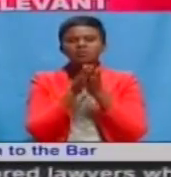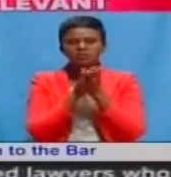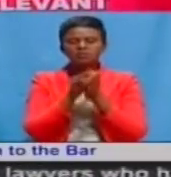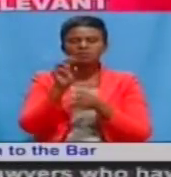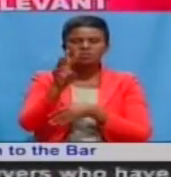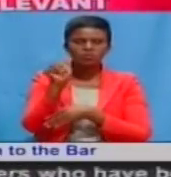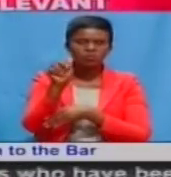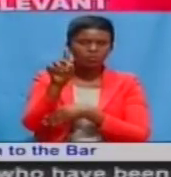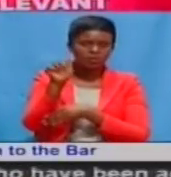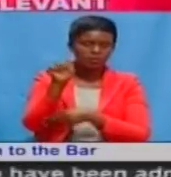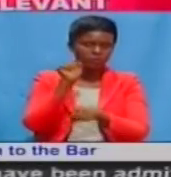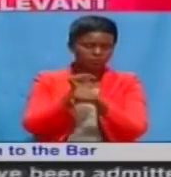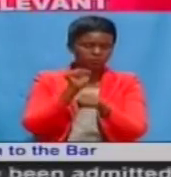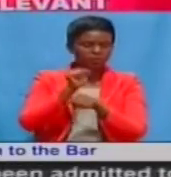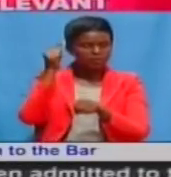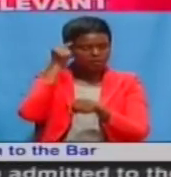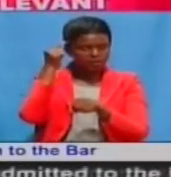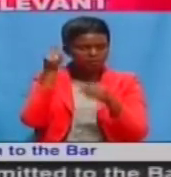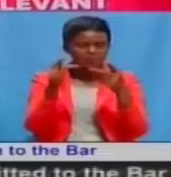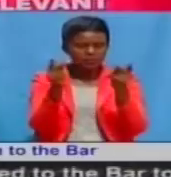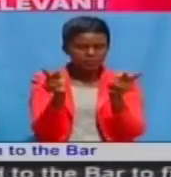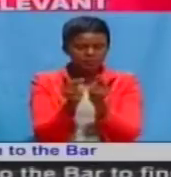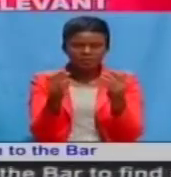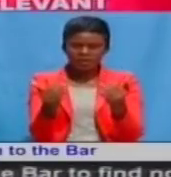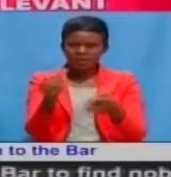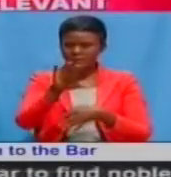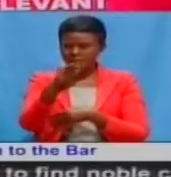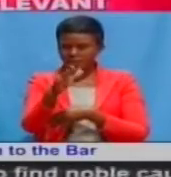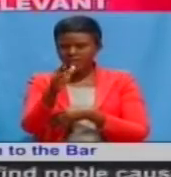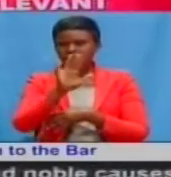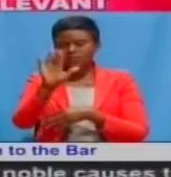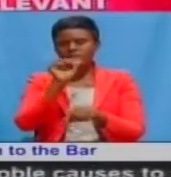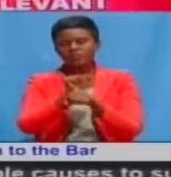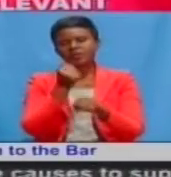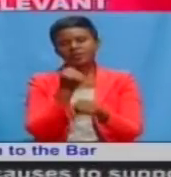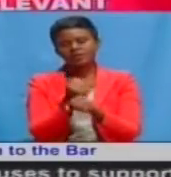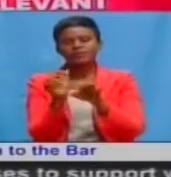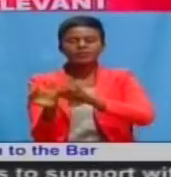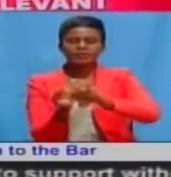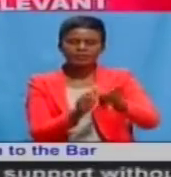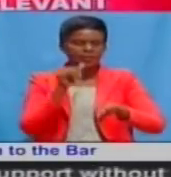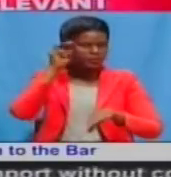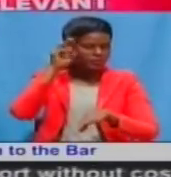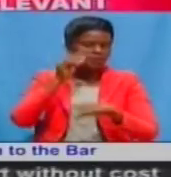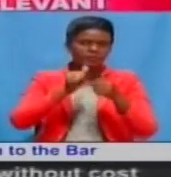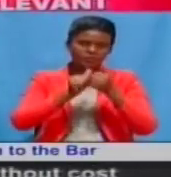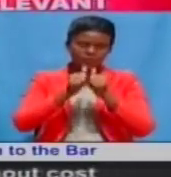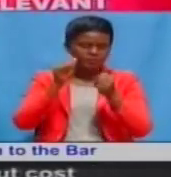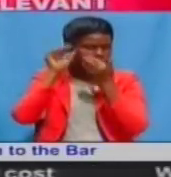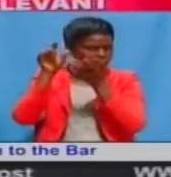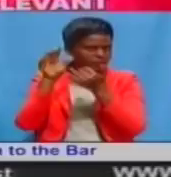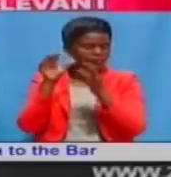vacant job does not put government in a position to doubt his patriotism. Meanwhile, the Minister of Sport says he